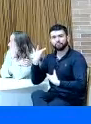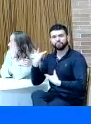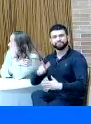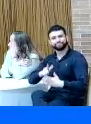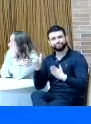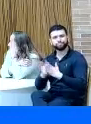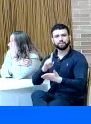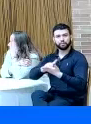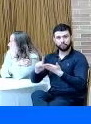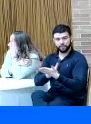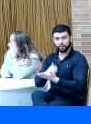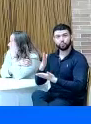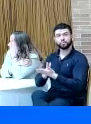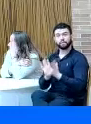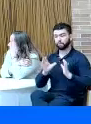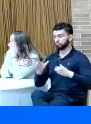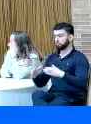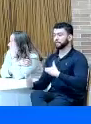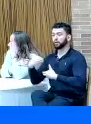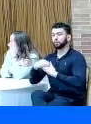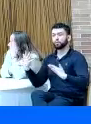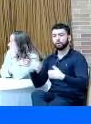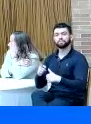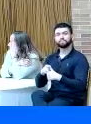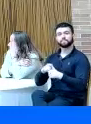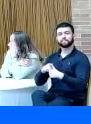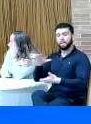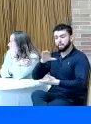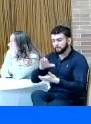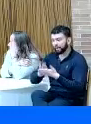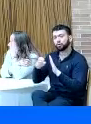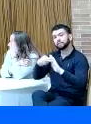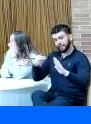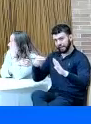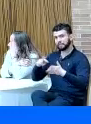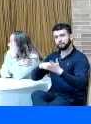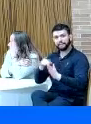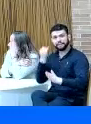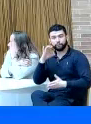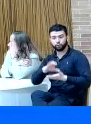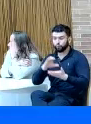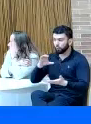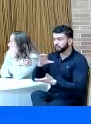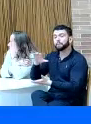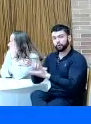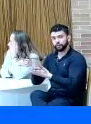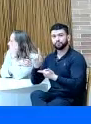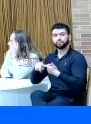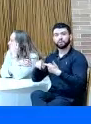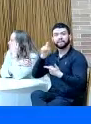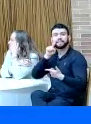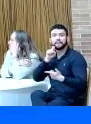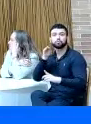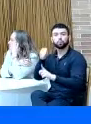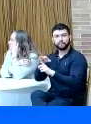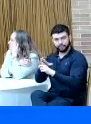so some of those classes here are uh marital status defined as persons who are married or divorced uh we have sexual